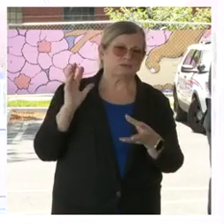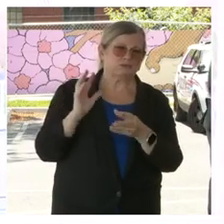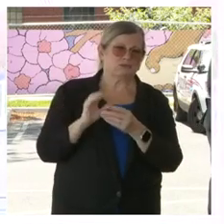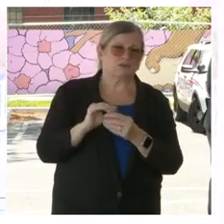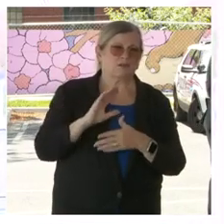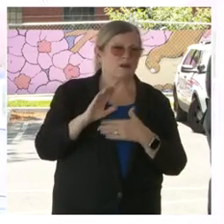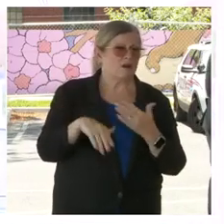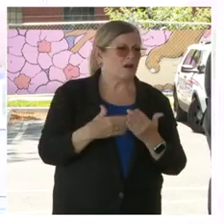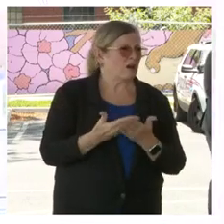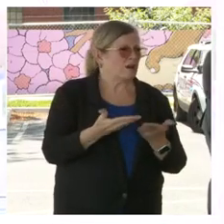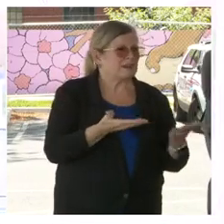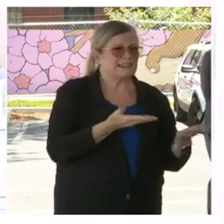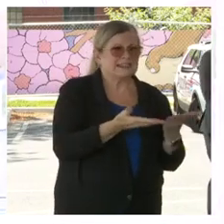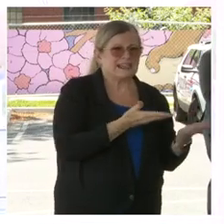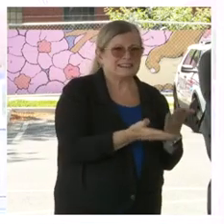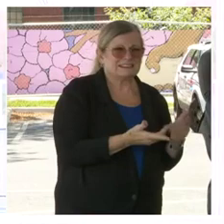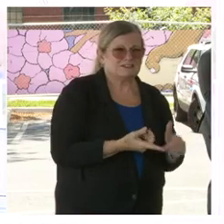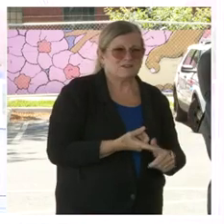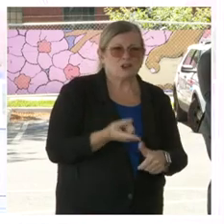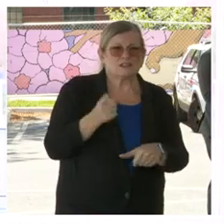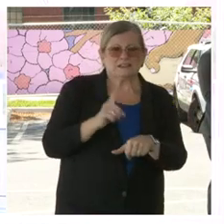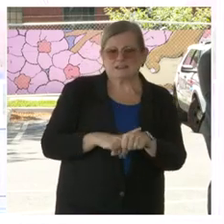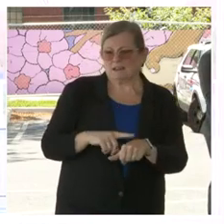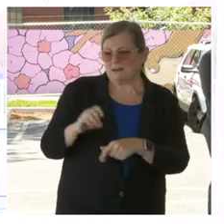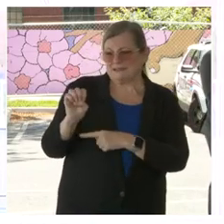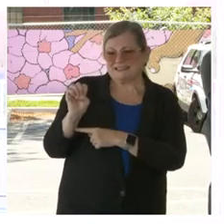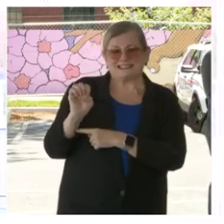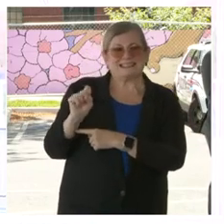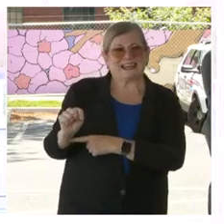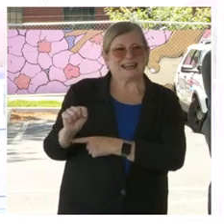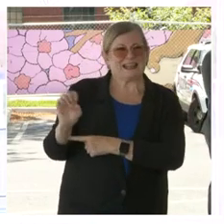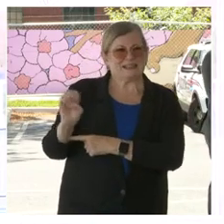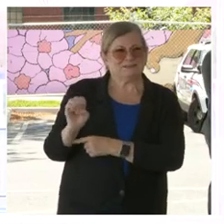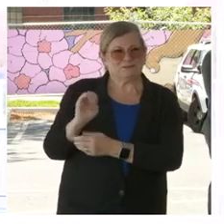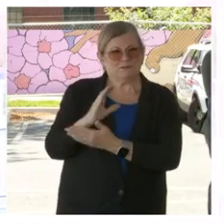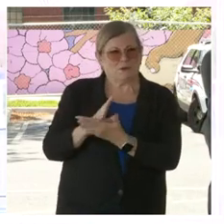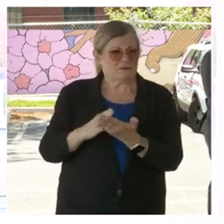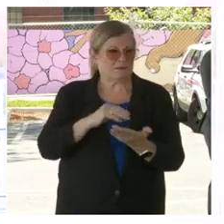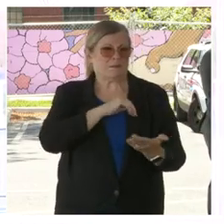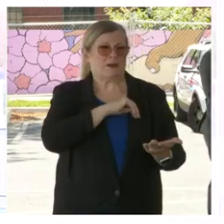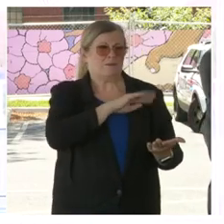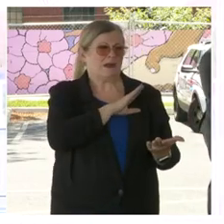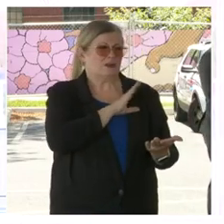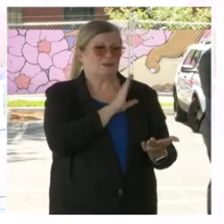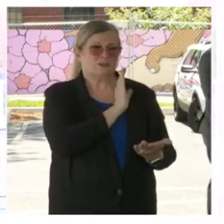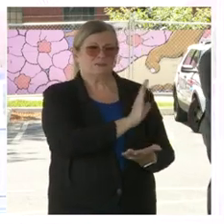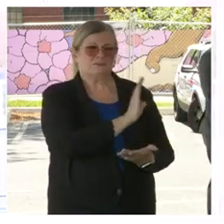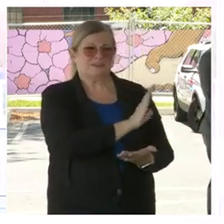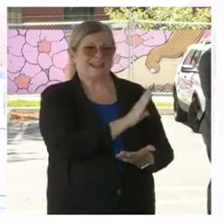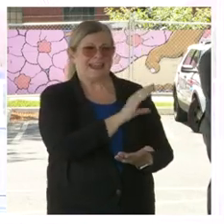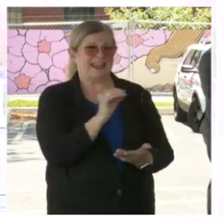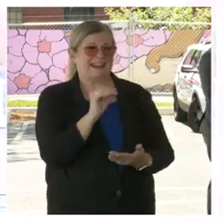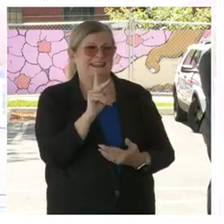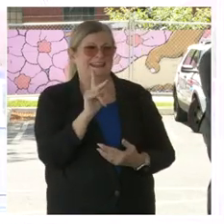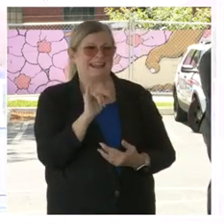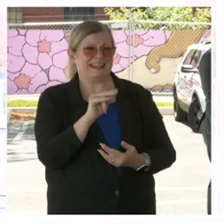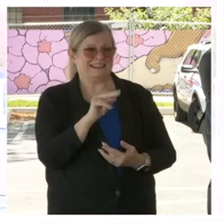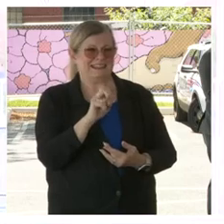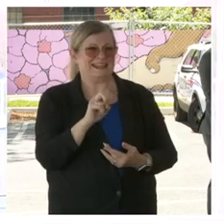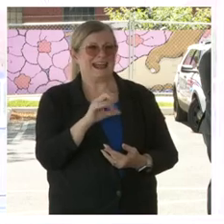of Congress Heights, or at least St. Elizabeth's, that we have both a mayor and a knight. Mayor Bowser, Sir David